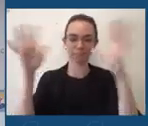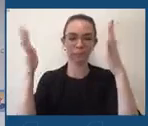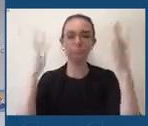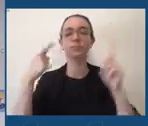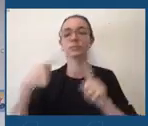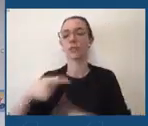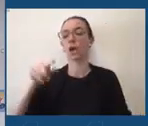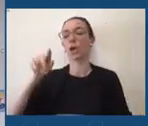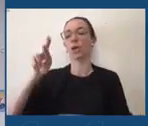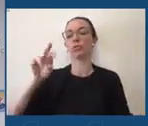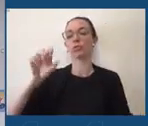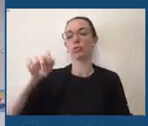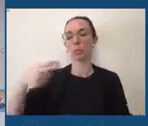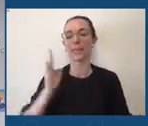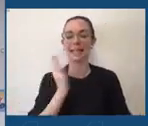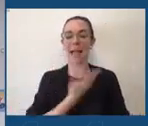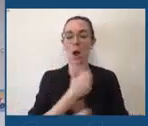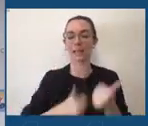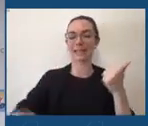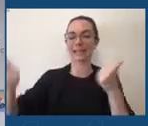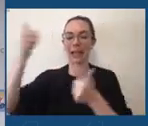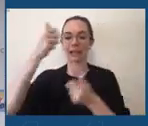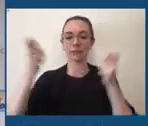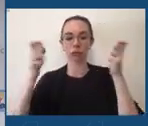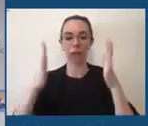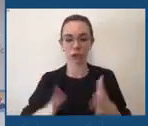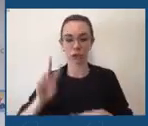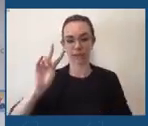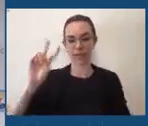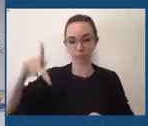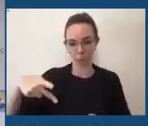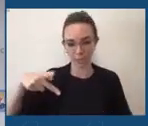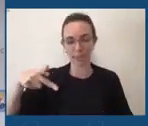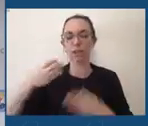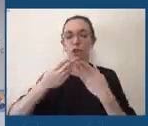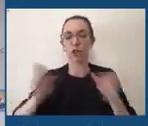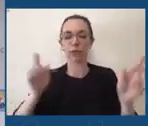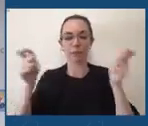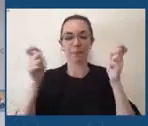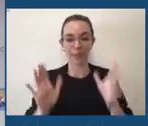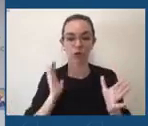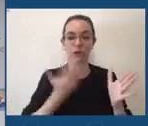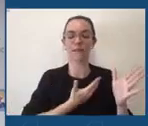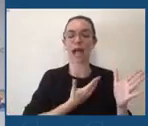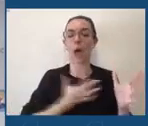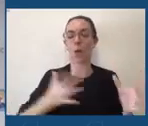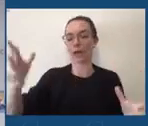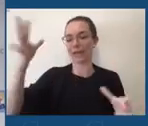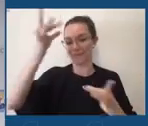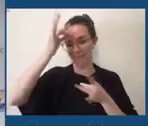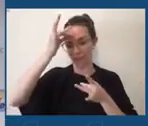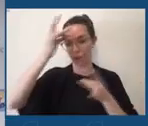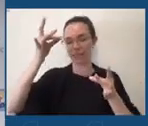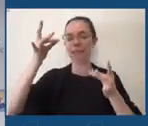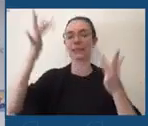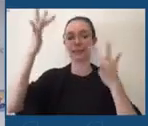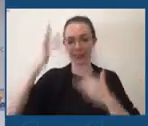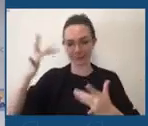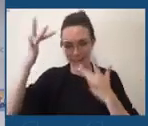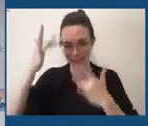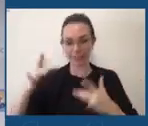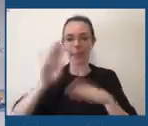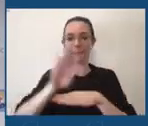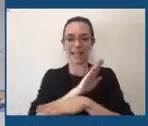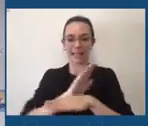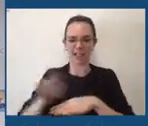Ruth is our Executive Director, Vice President, General Manager of our infectious disease business, and was at the heart of